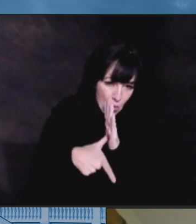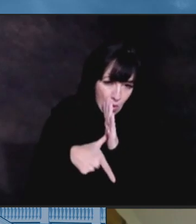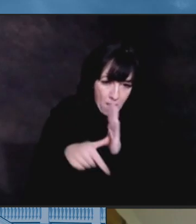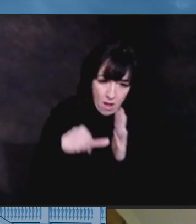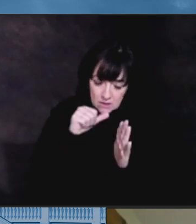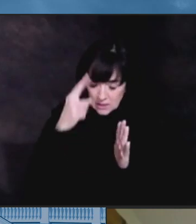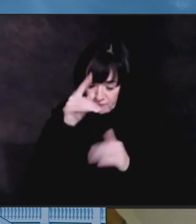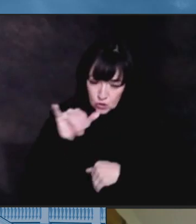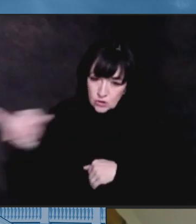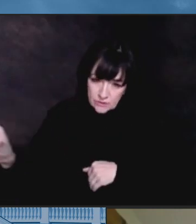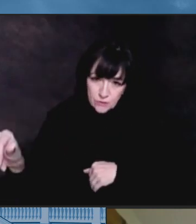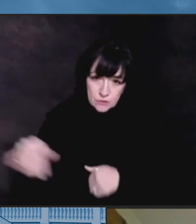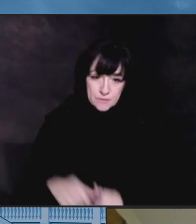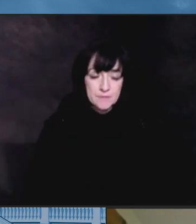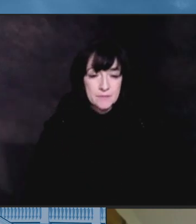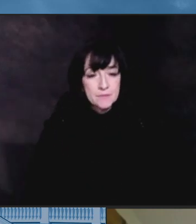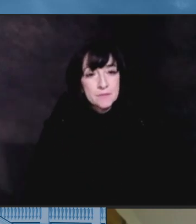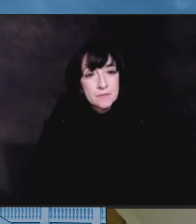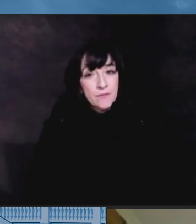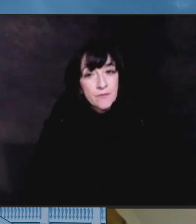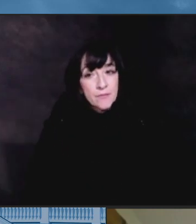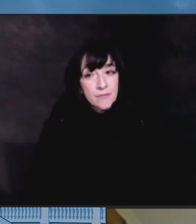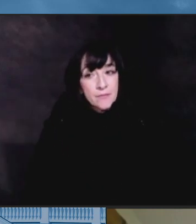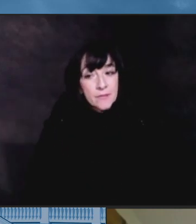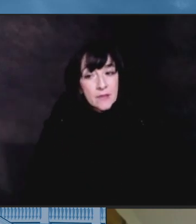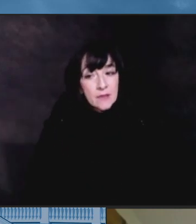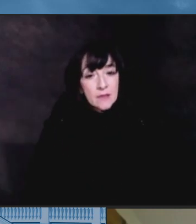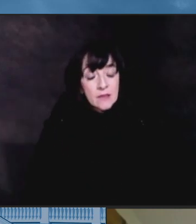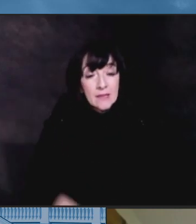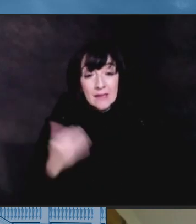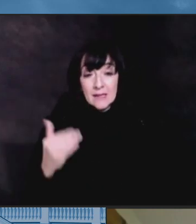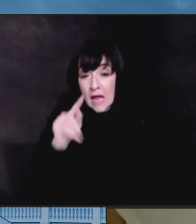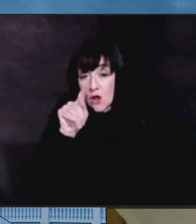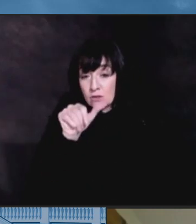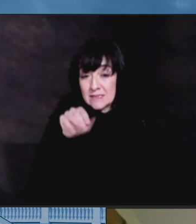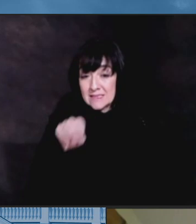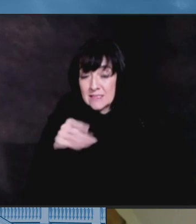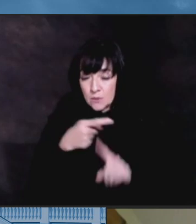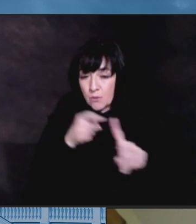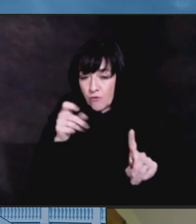Next, we have Tim Mastro from Delaware State News.